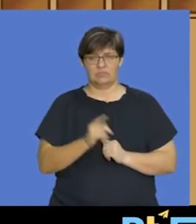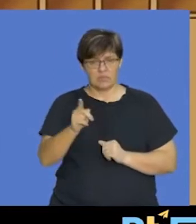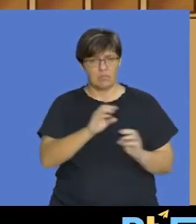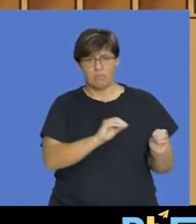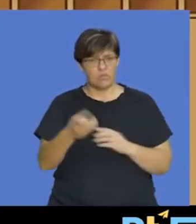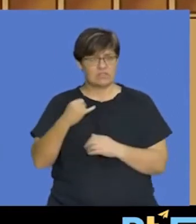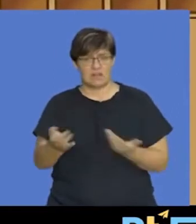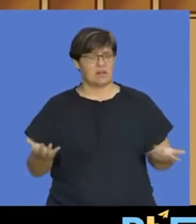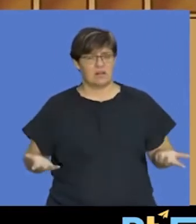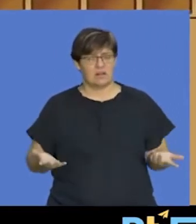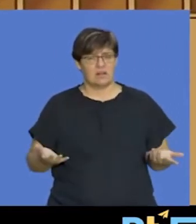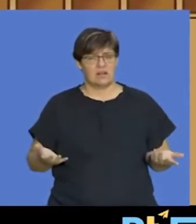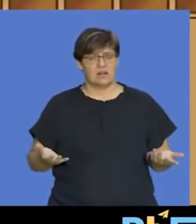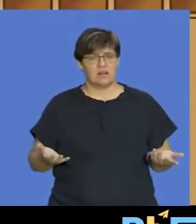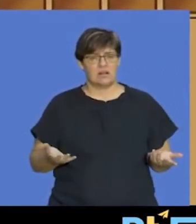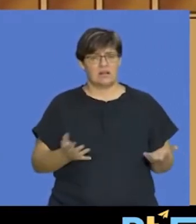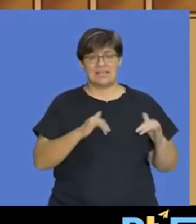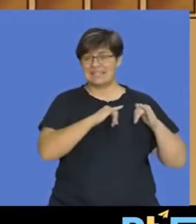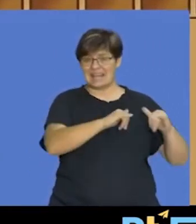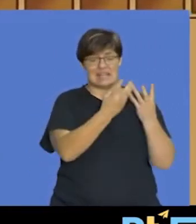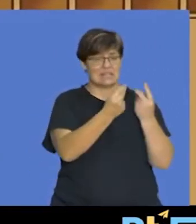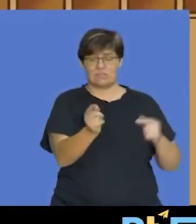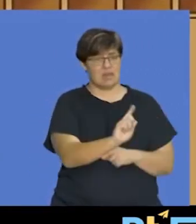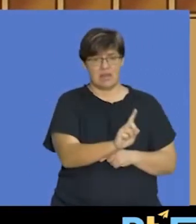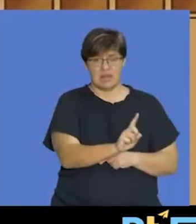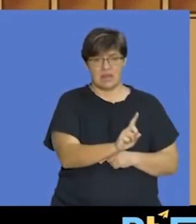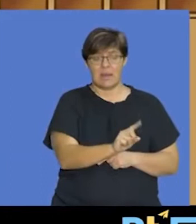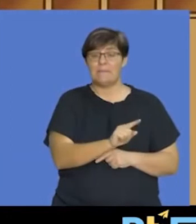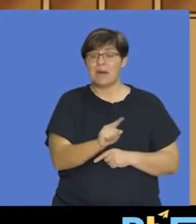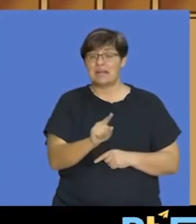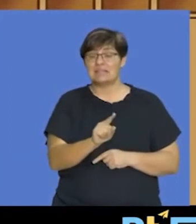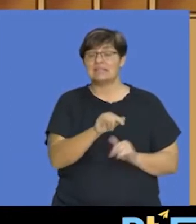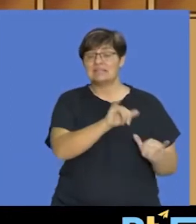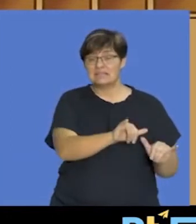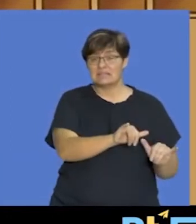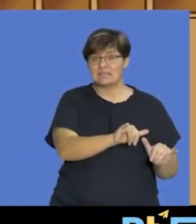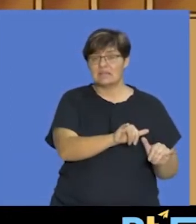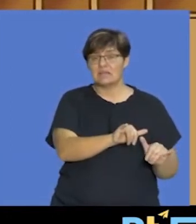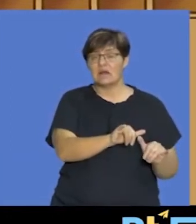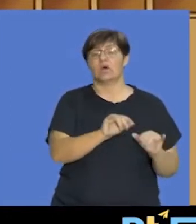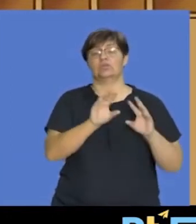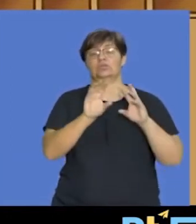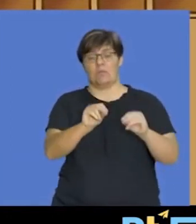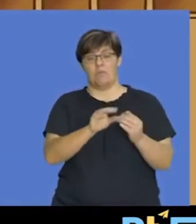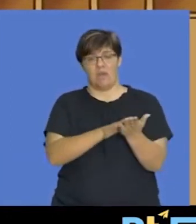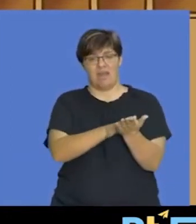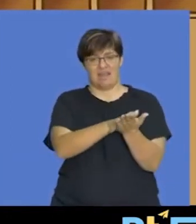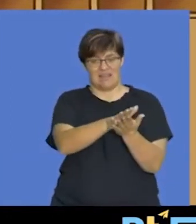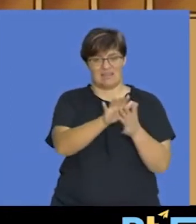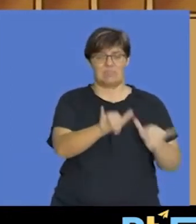The object still moves. Static friction doesn't disappear, but eventually that static friction will cause it to